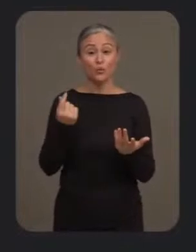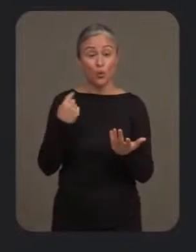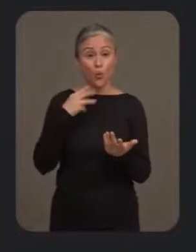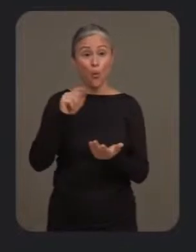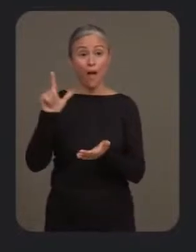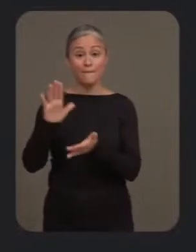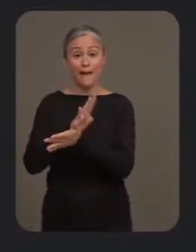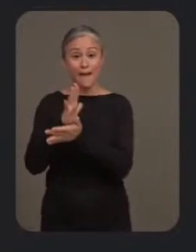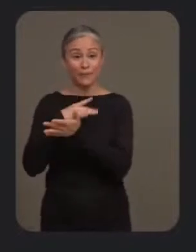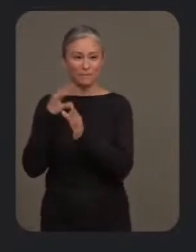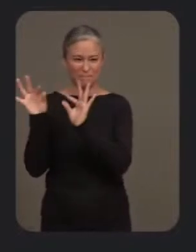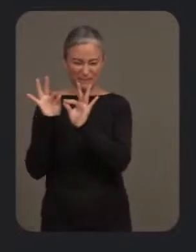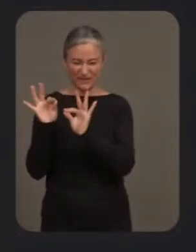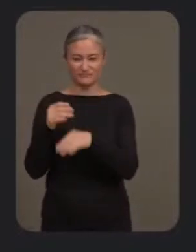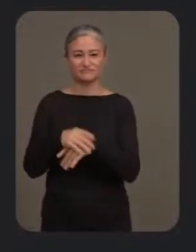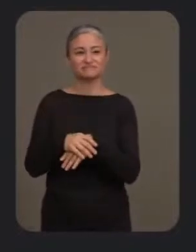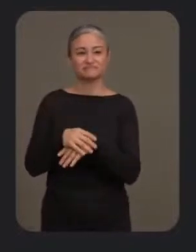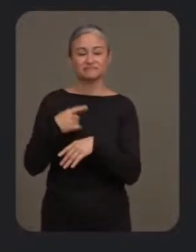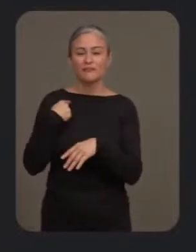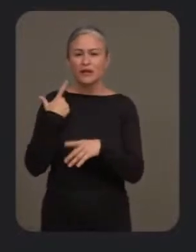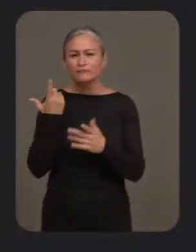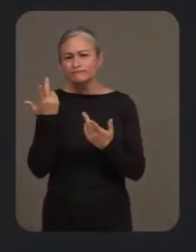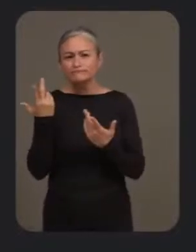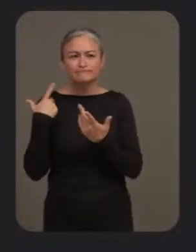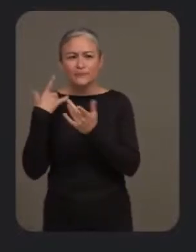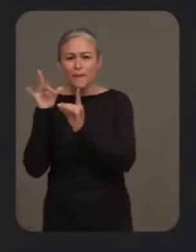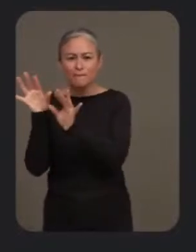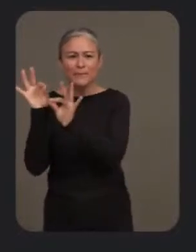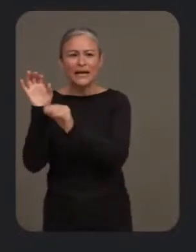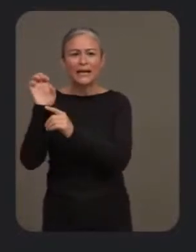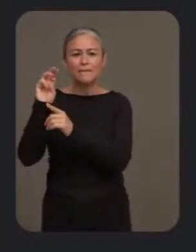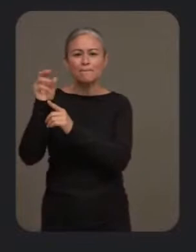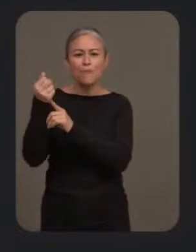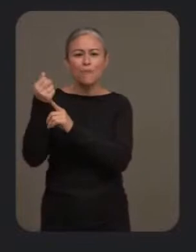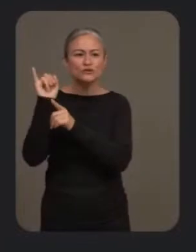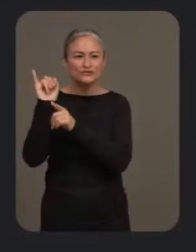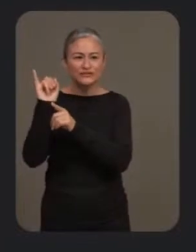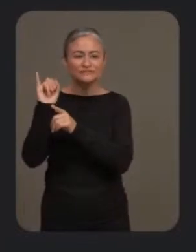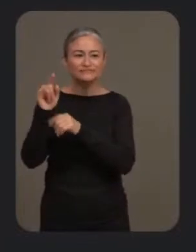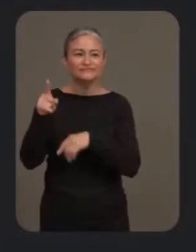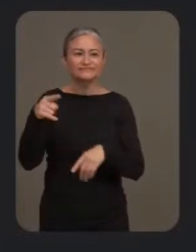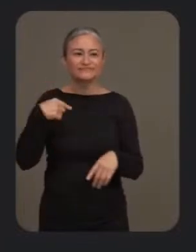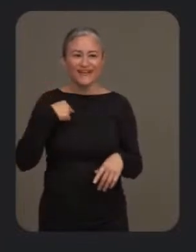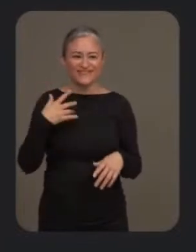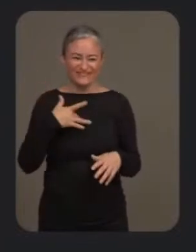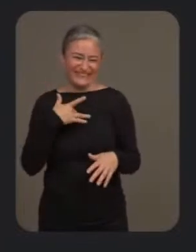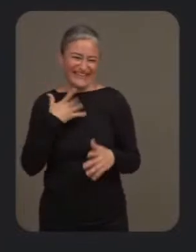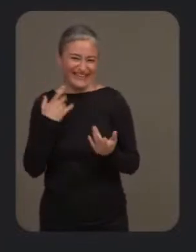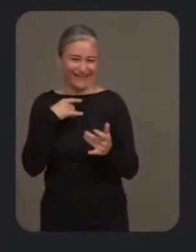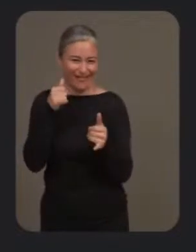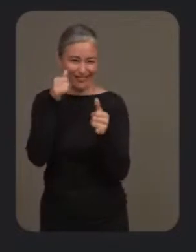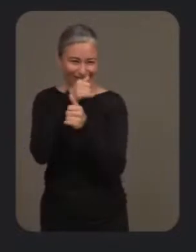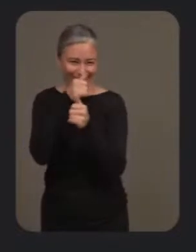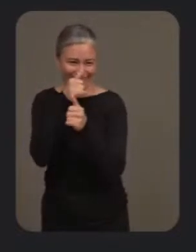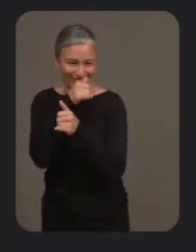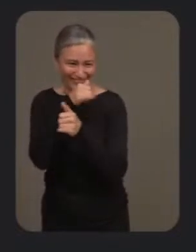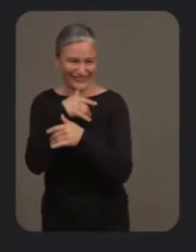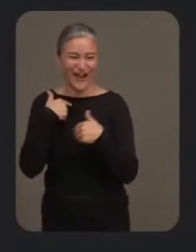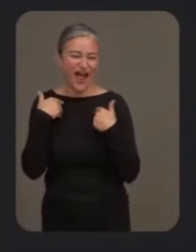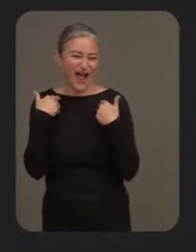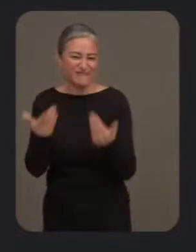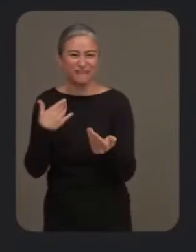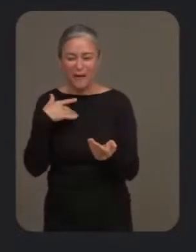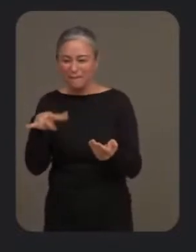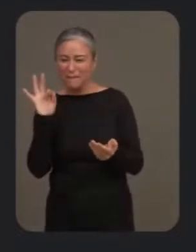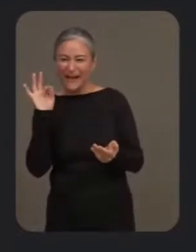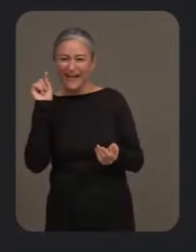picker, and I'm going to tap on the new option for emojis. And I'm feeling in a kind of, I don't know, zany mood with